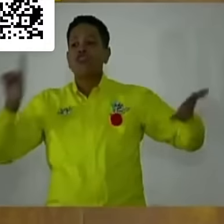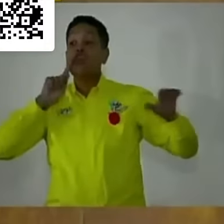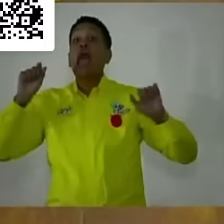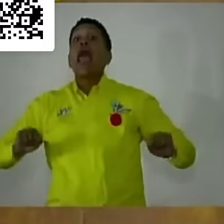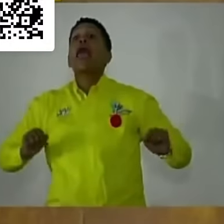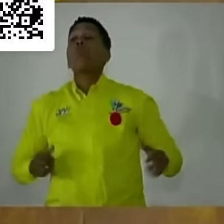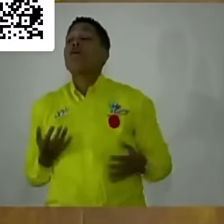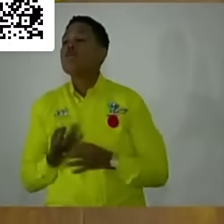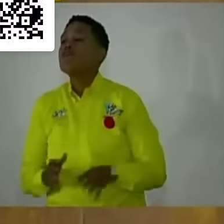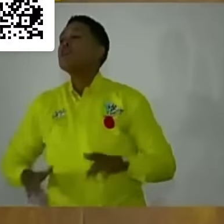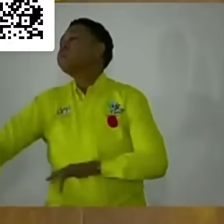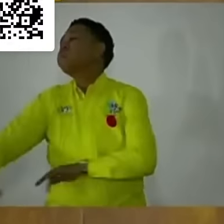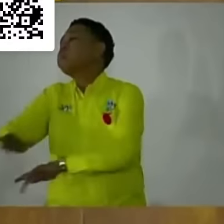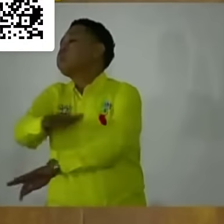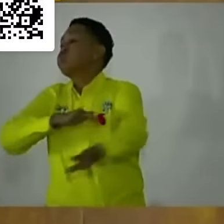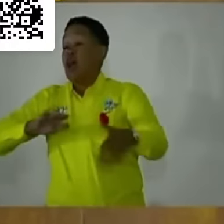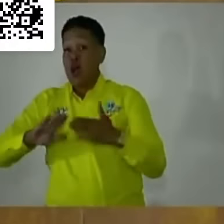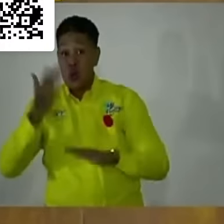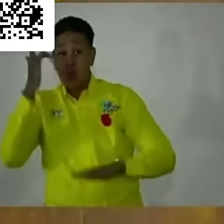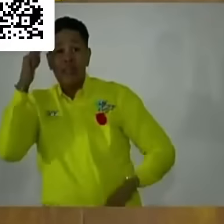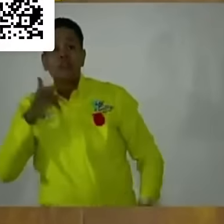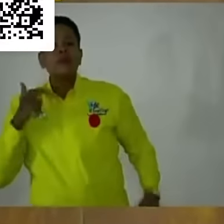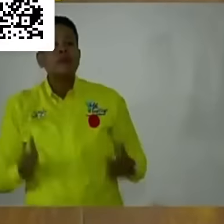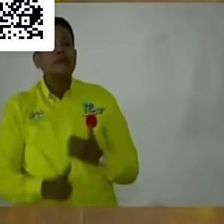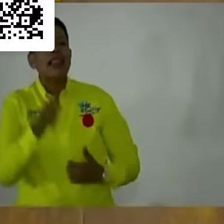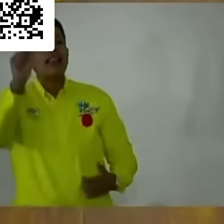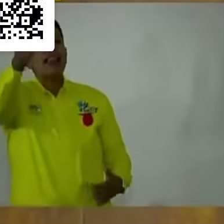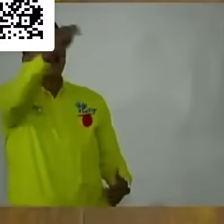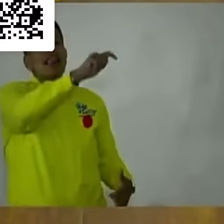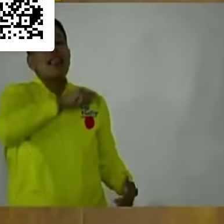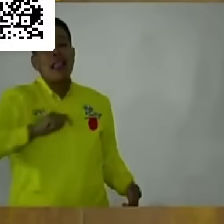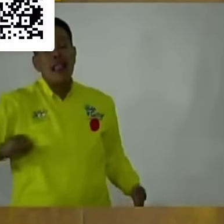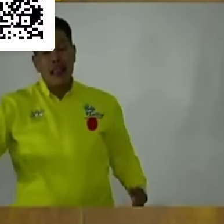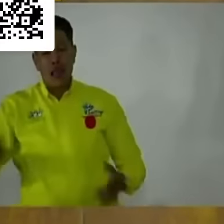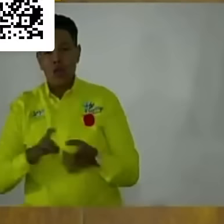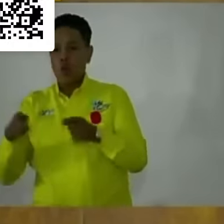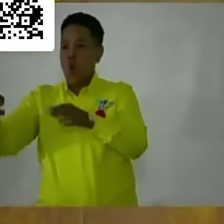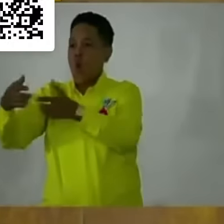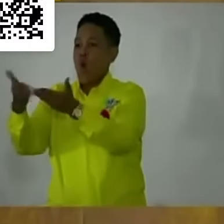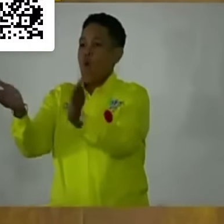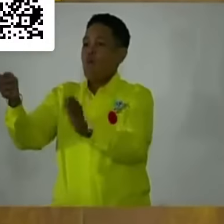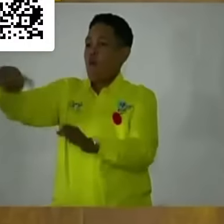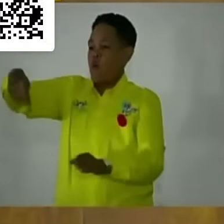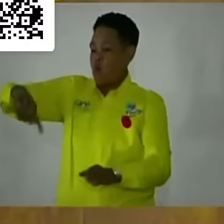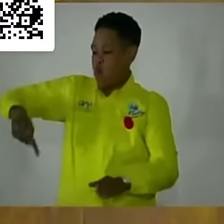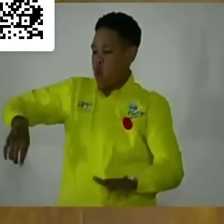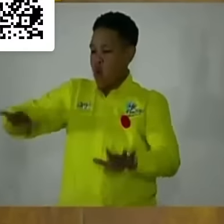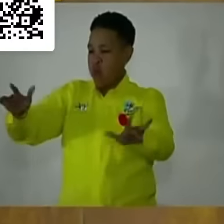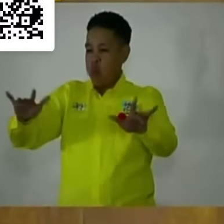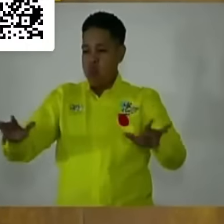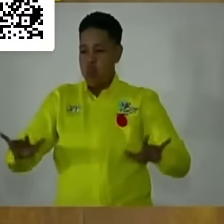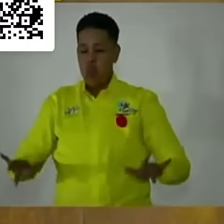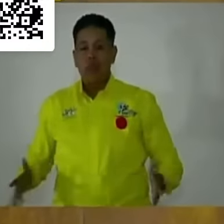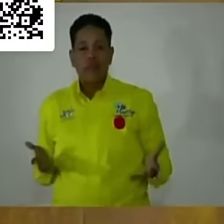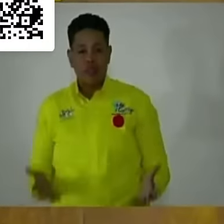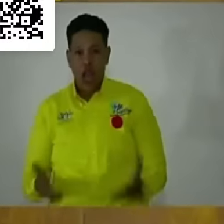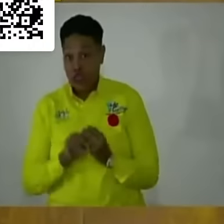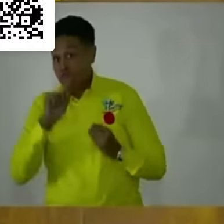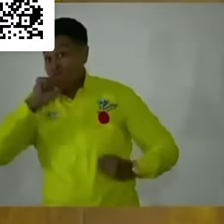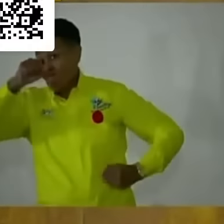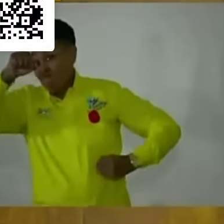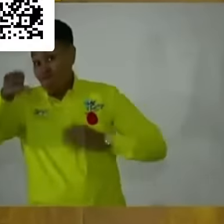move freely in these communities because of the risk associated with these open pits. And so, yes,